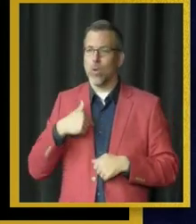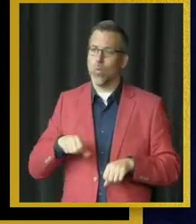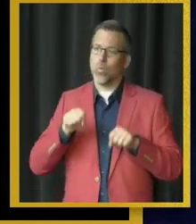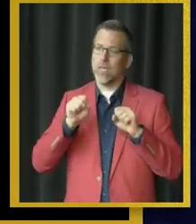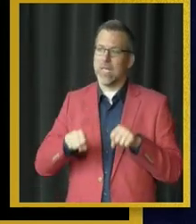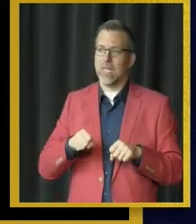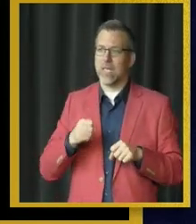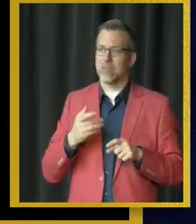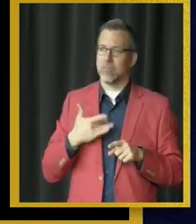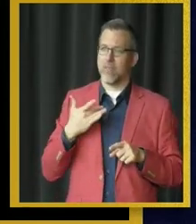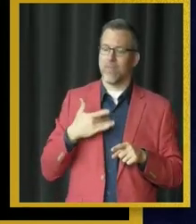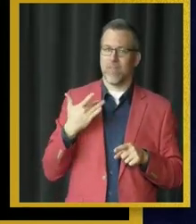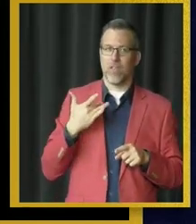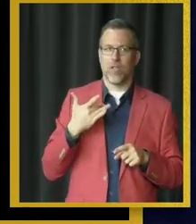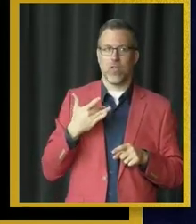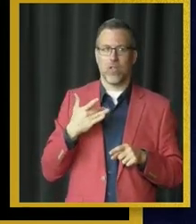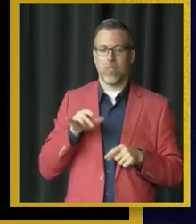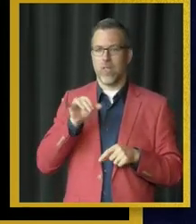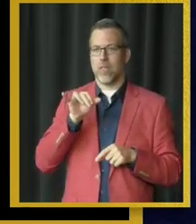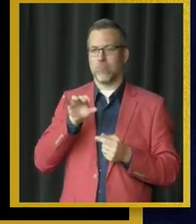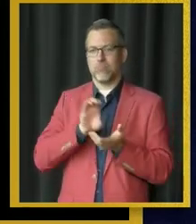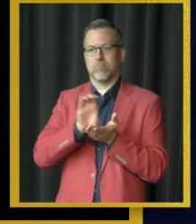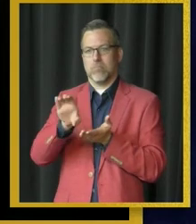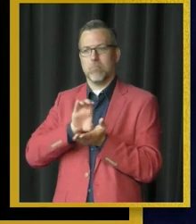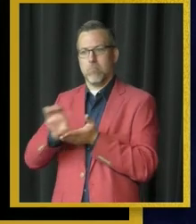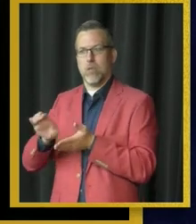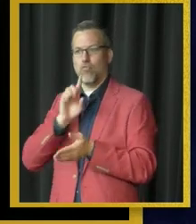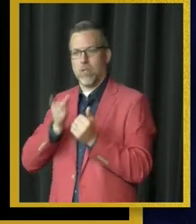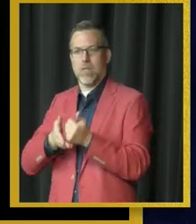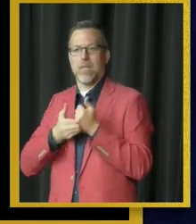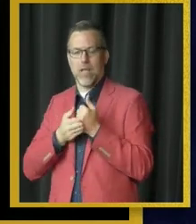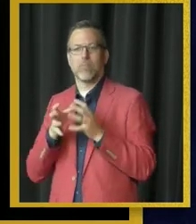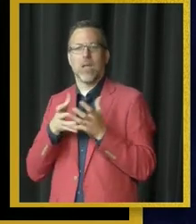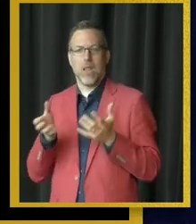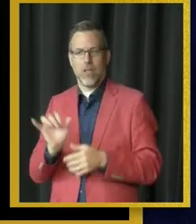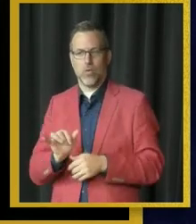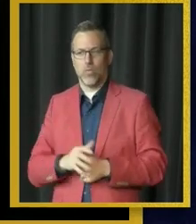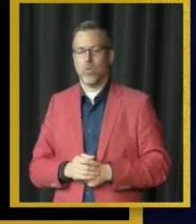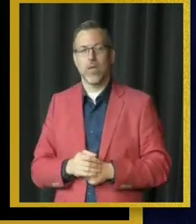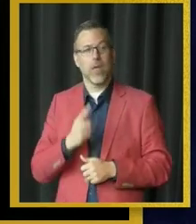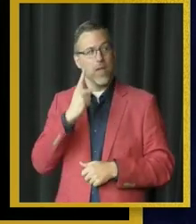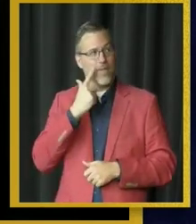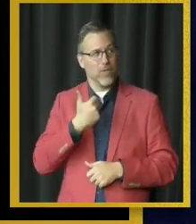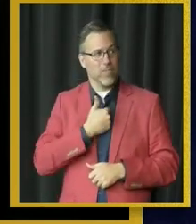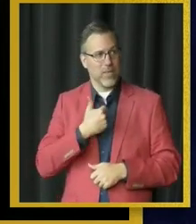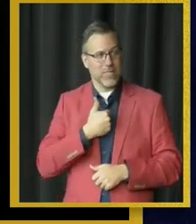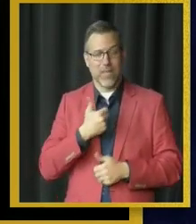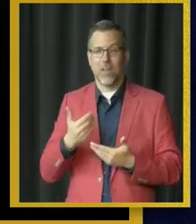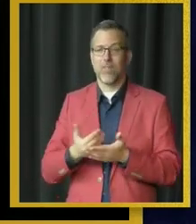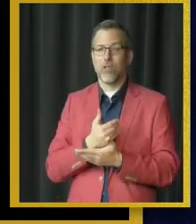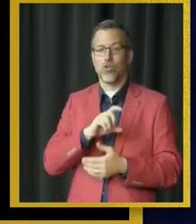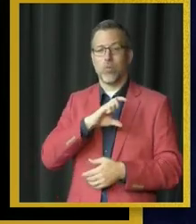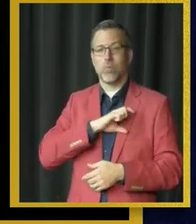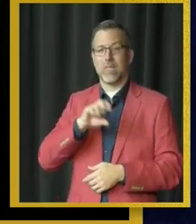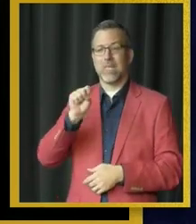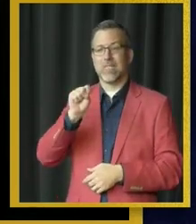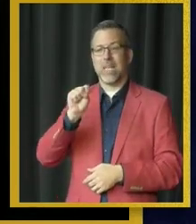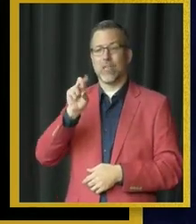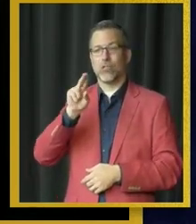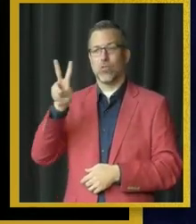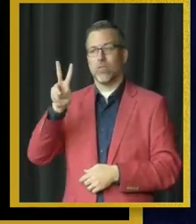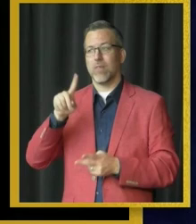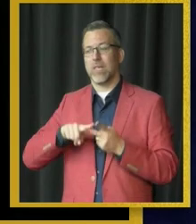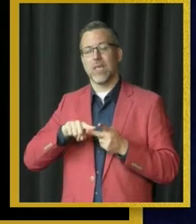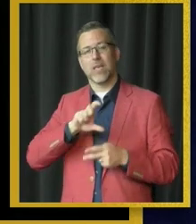definitely feel the increased investments from the city too. For me personally, the new police SUVs and